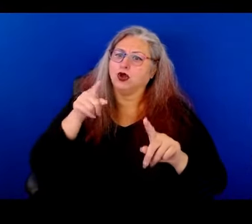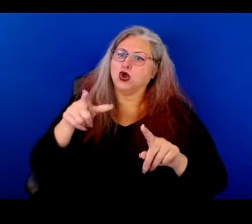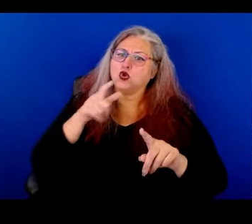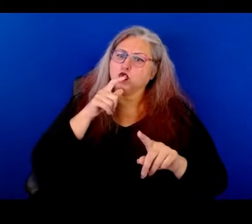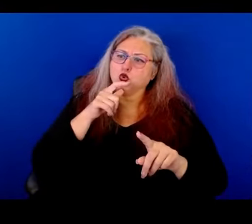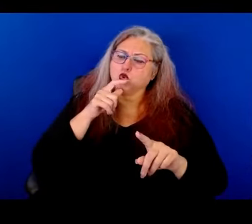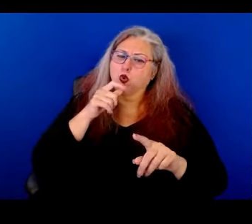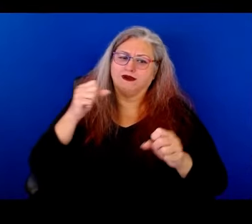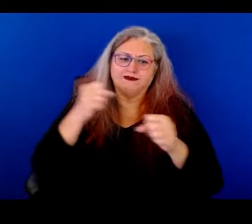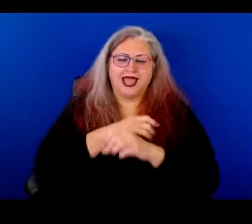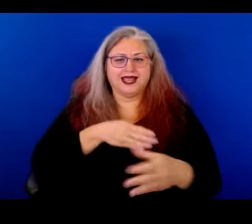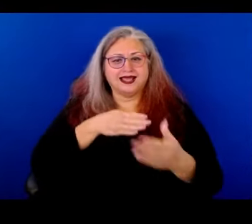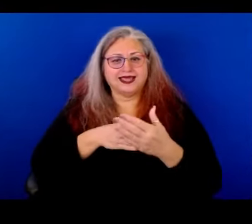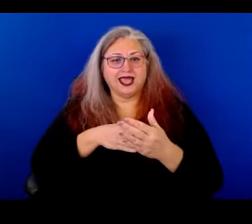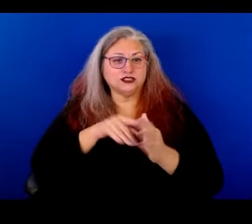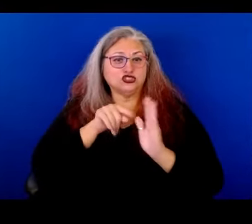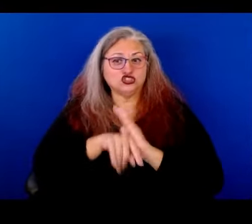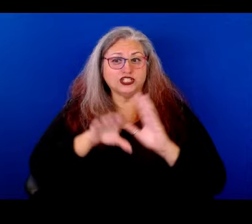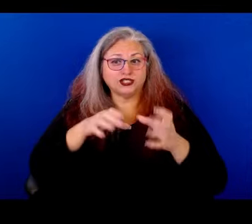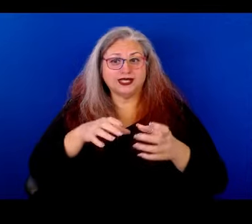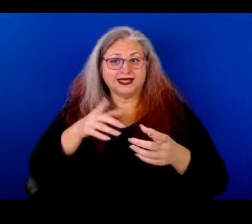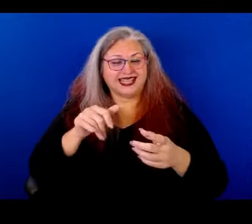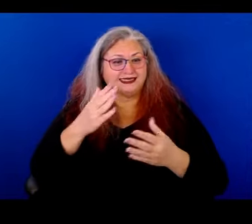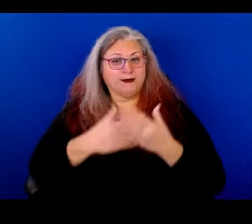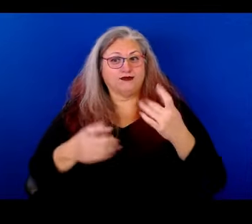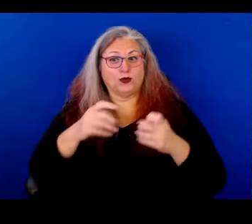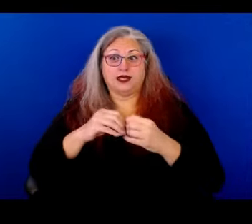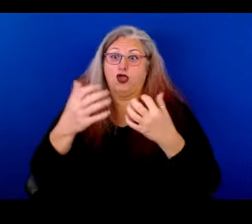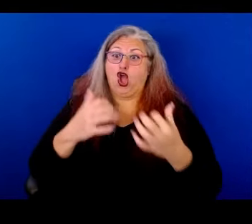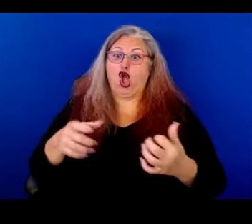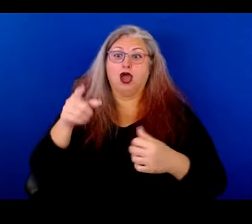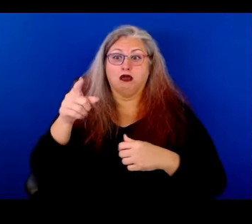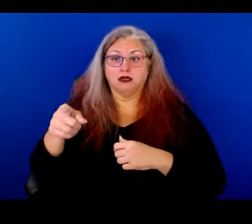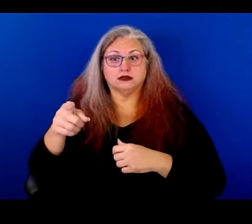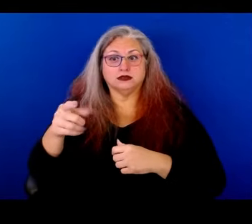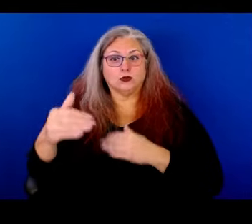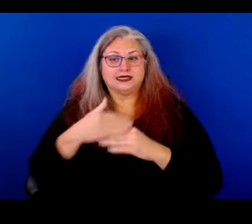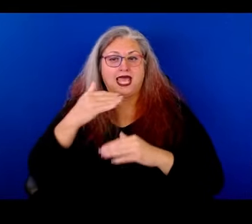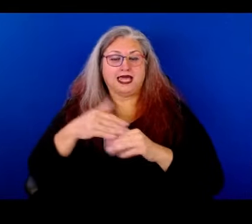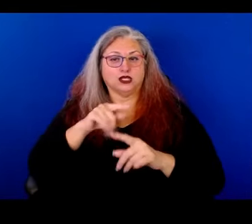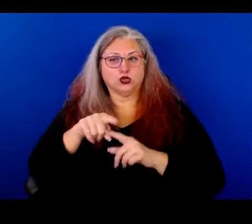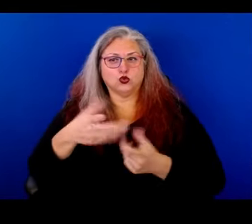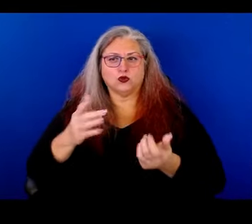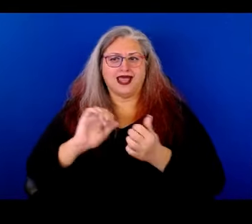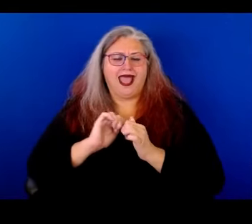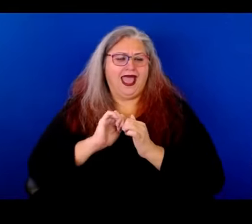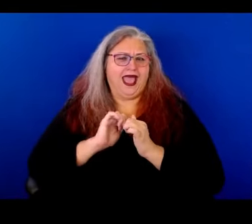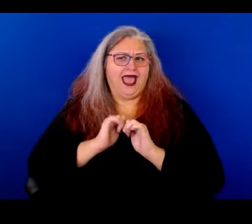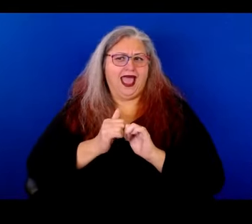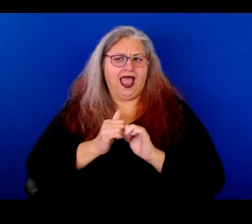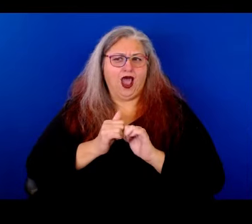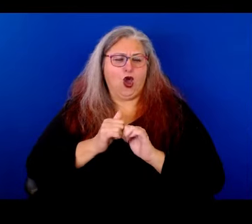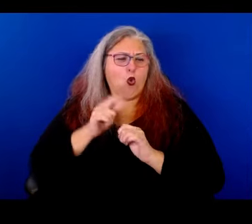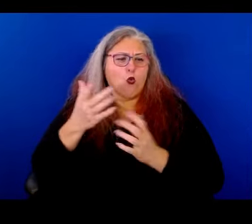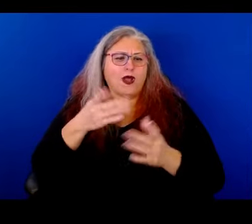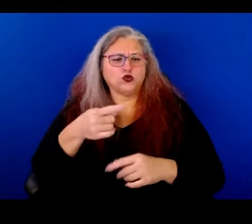standing against genocide. And that's one of the questions that some of the people in the audience were sending you, is like, how do you what do